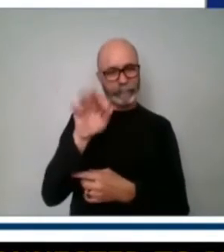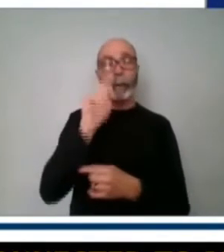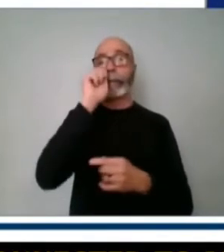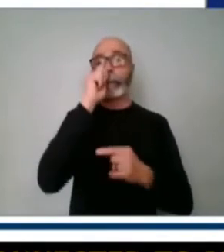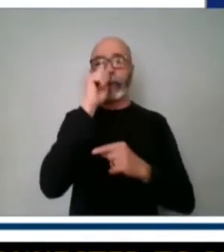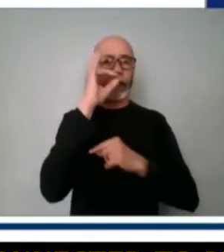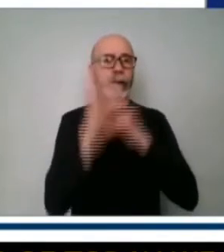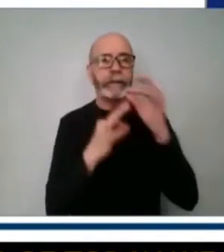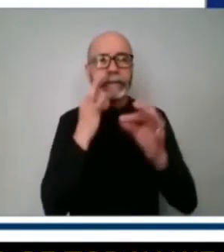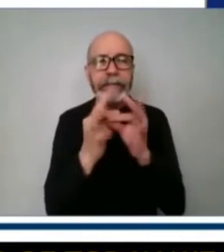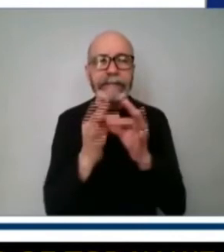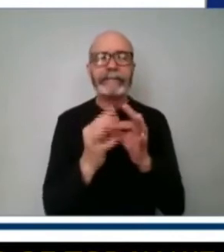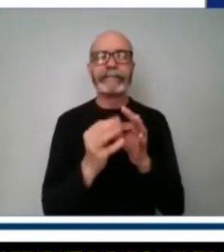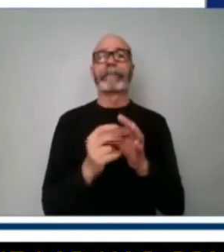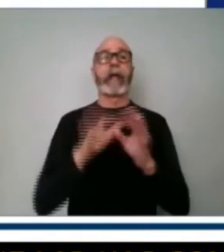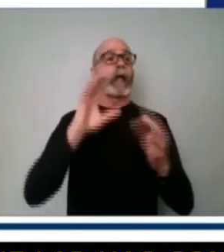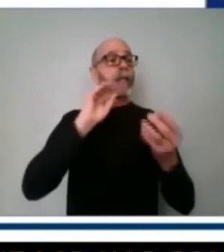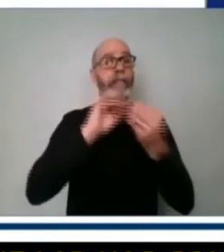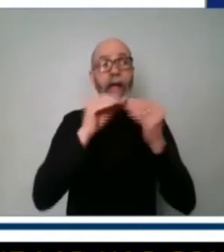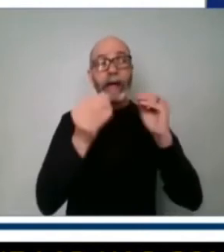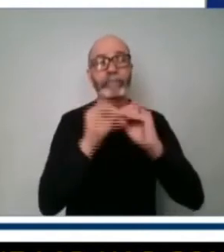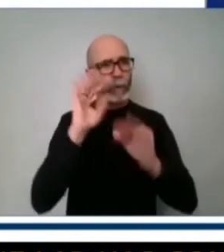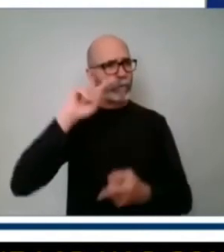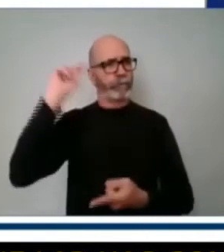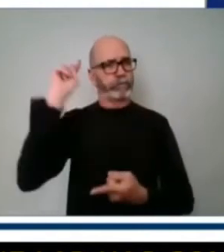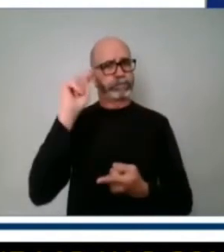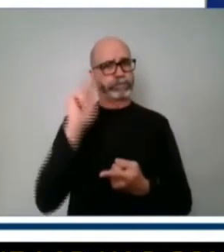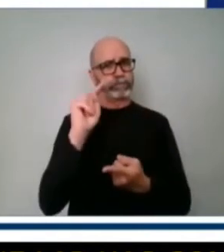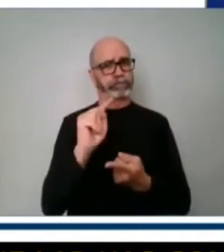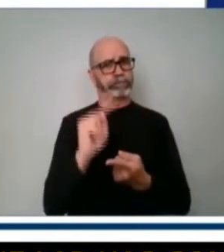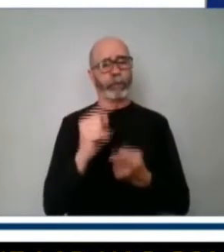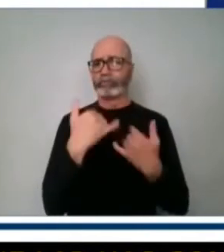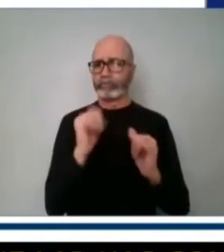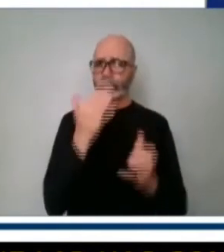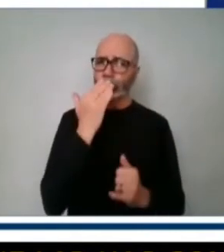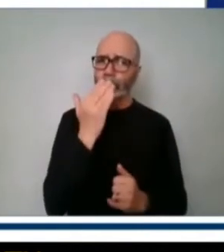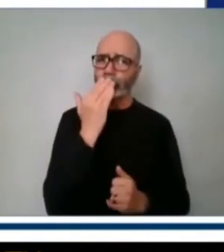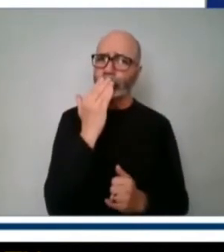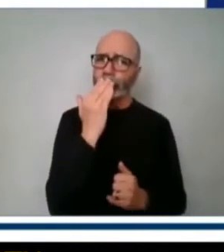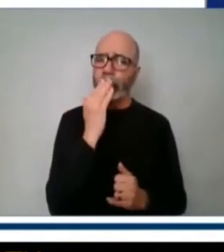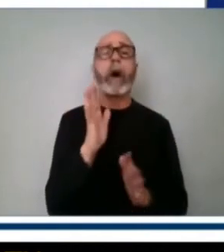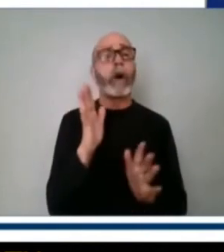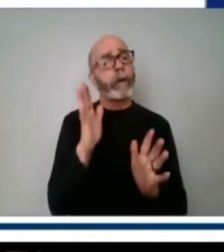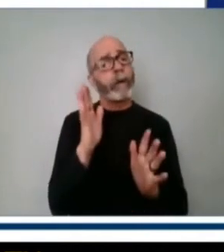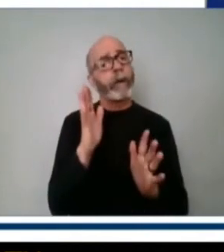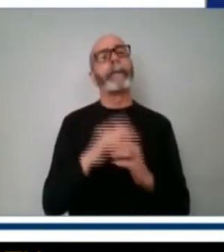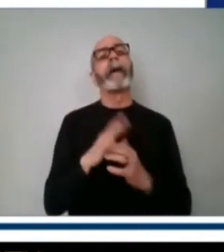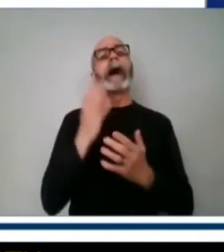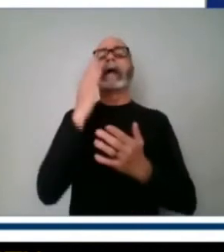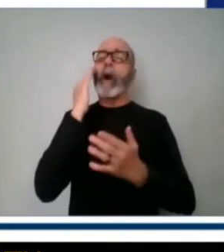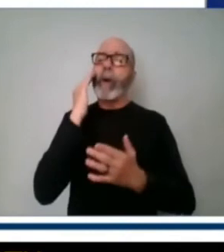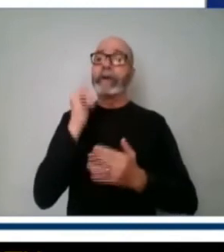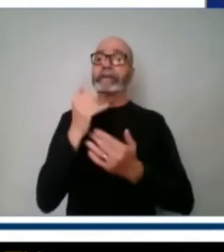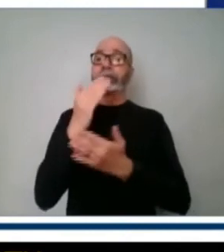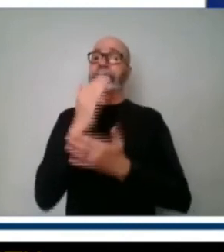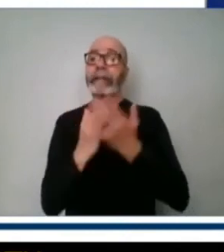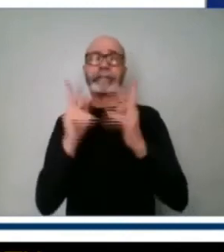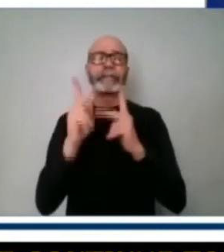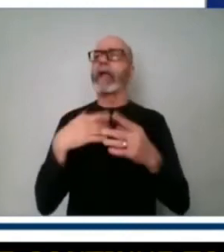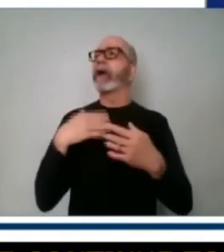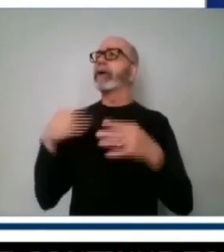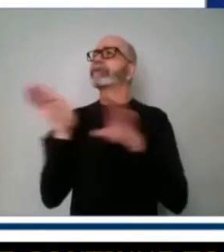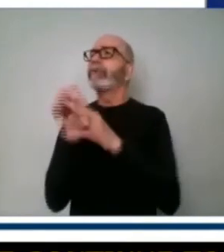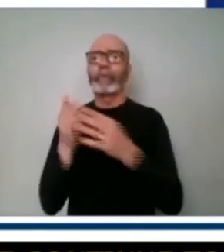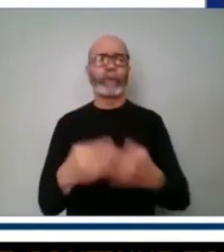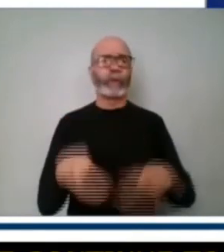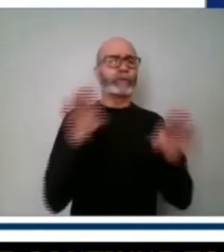case numbers in our province, and we know that restrictions have been difficult for people and businesses in our Amherst border